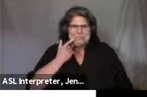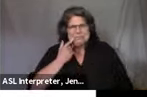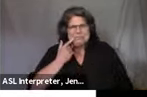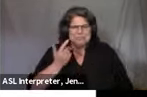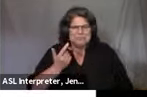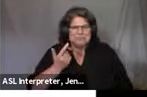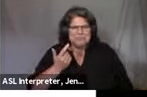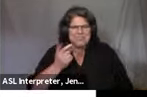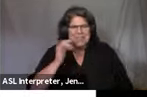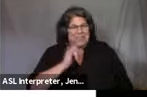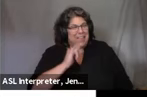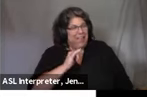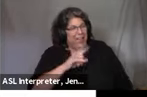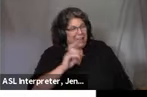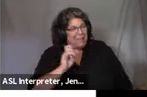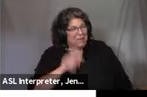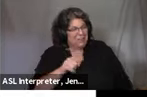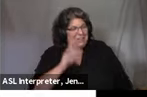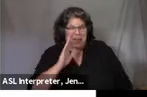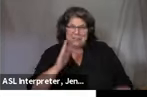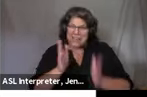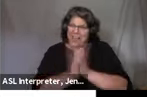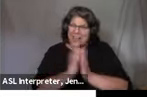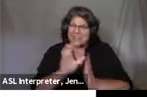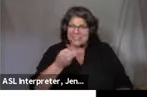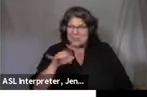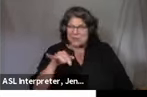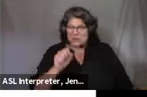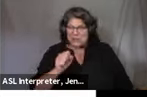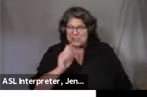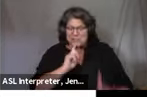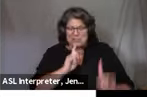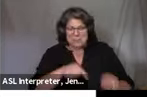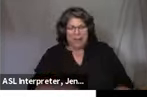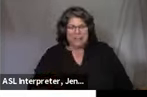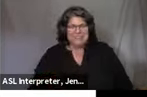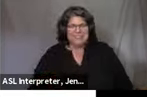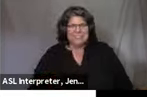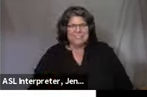That question I will direct to Chris.